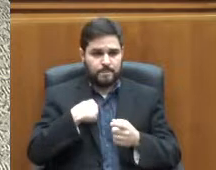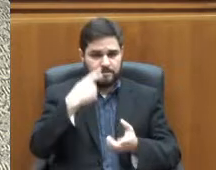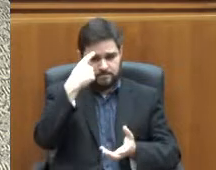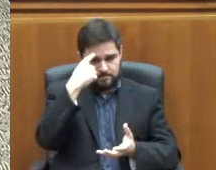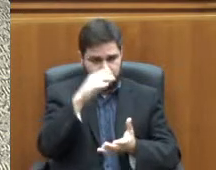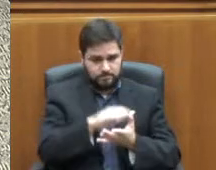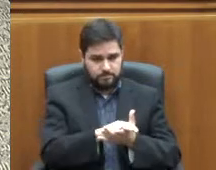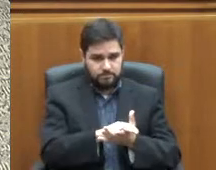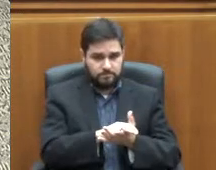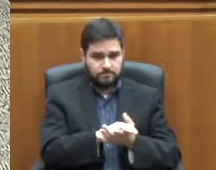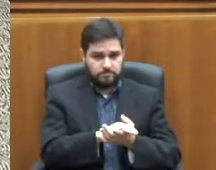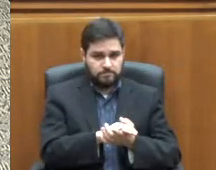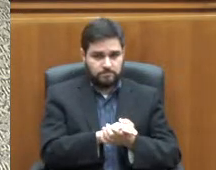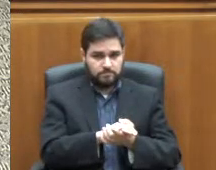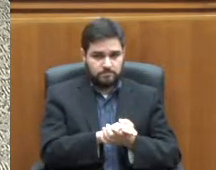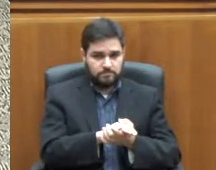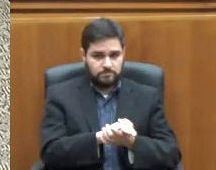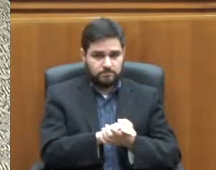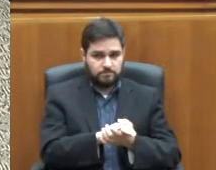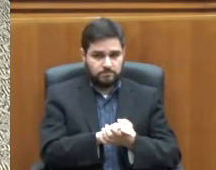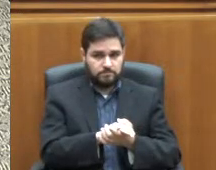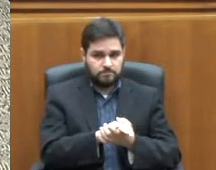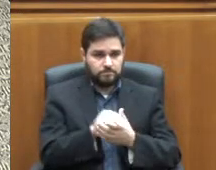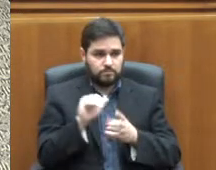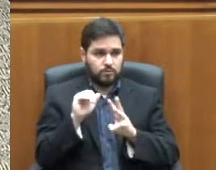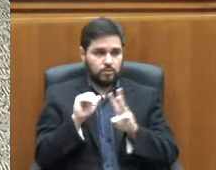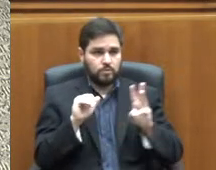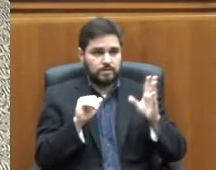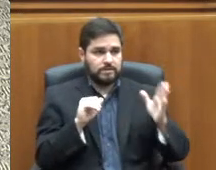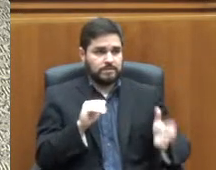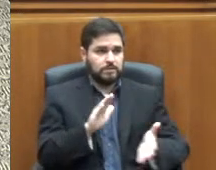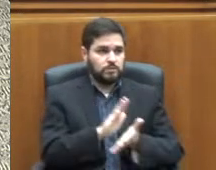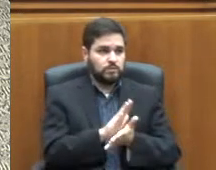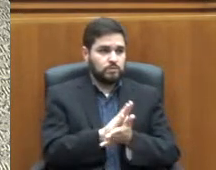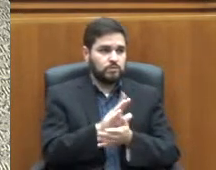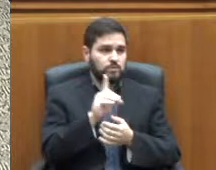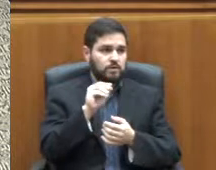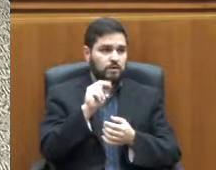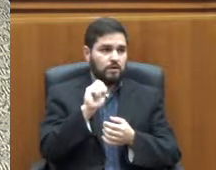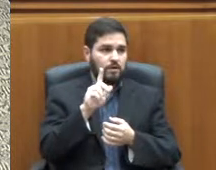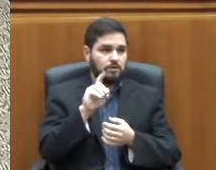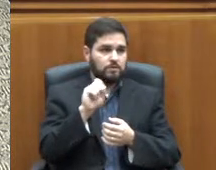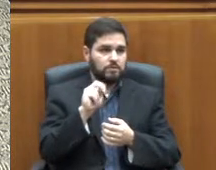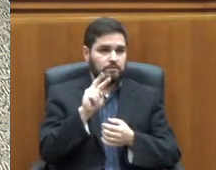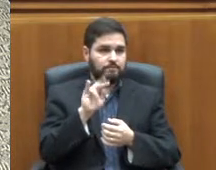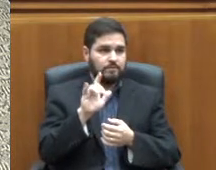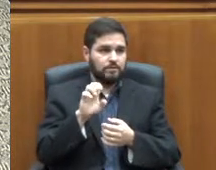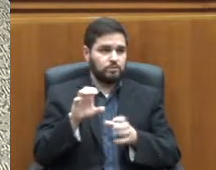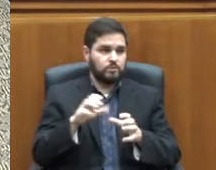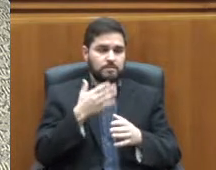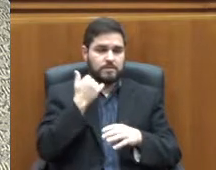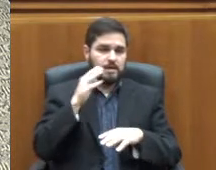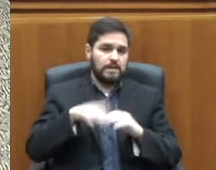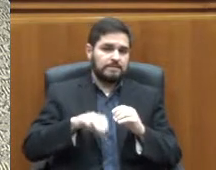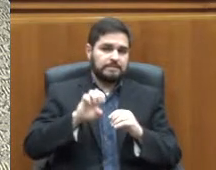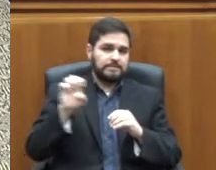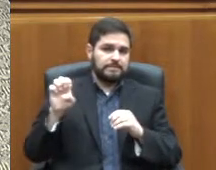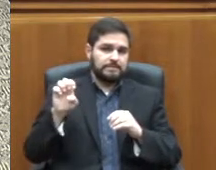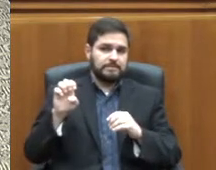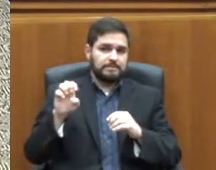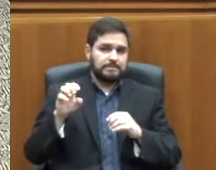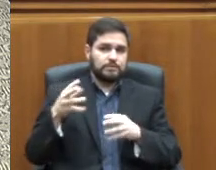believe, our West Side schools in Dawsonville are performing lower than our East Side schools as far as